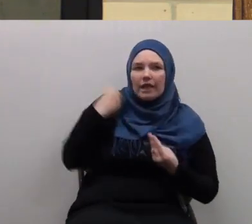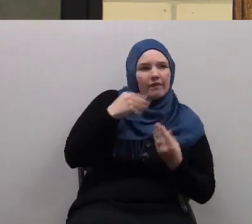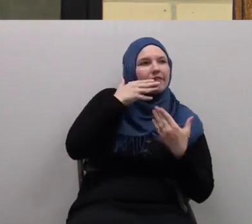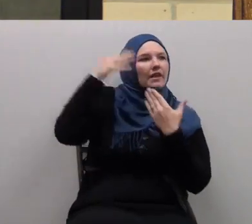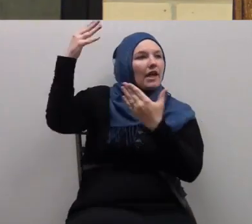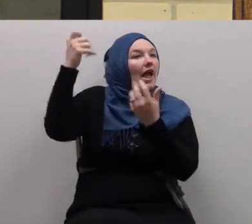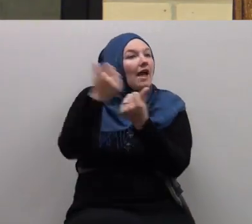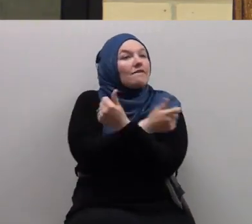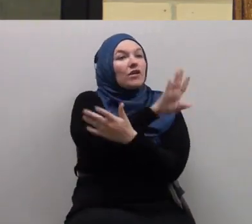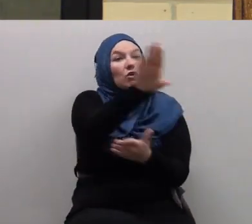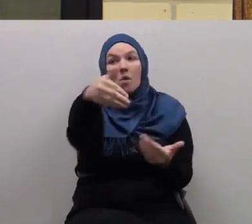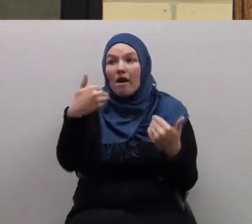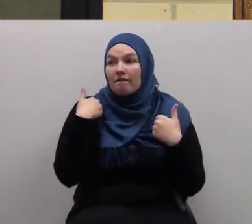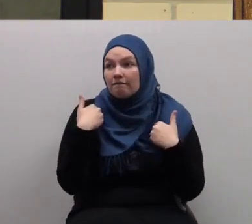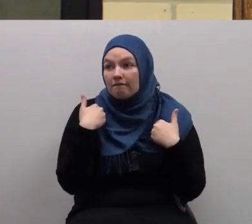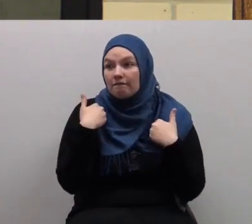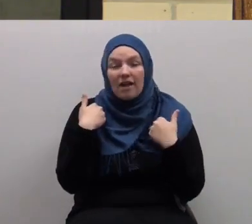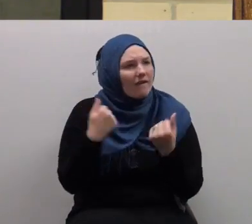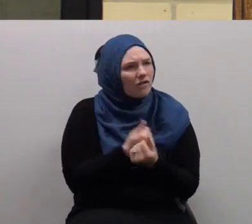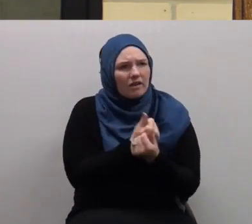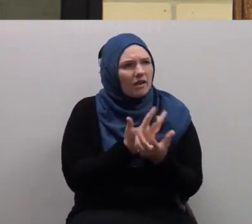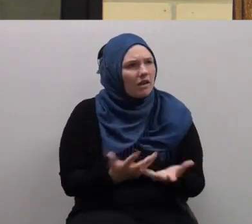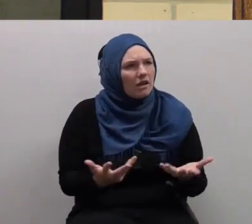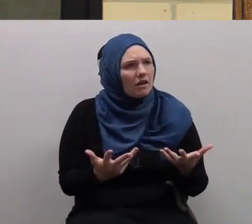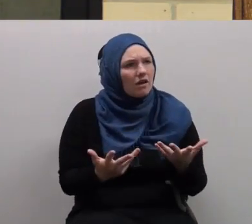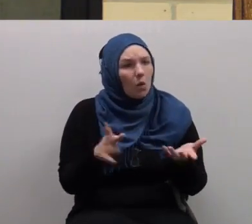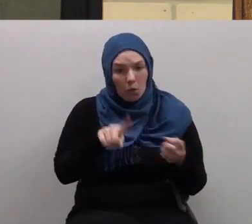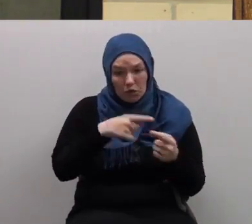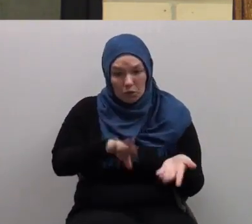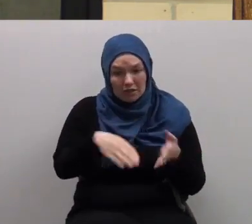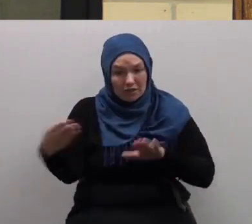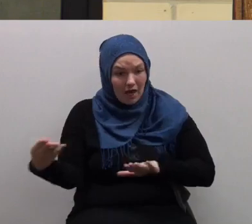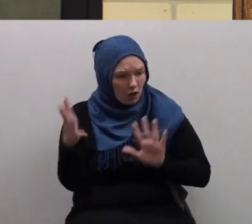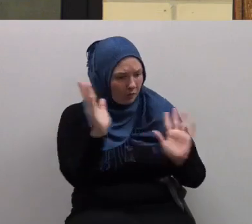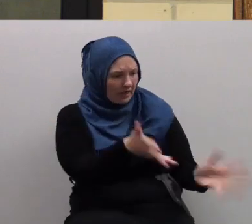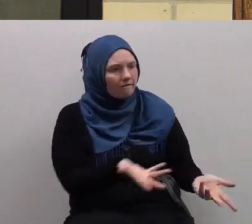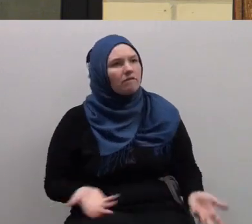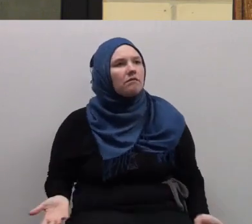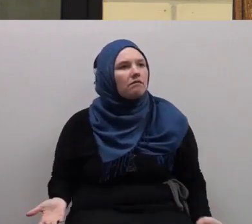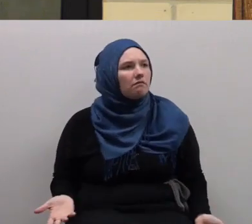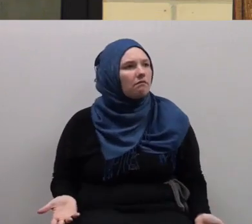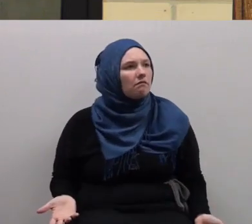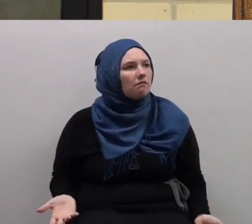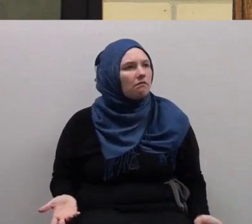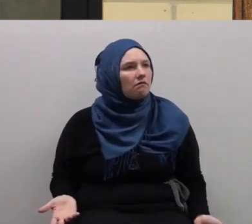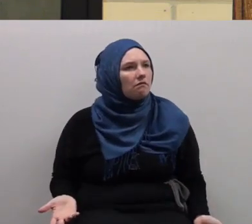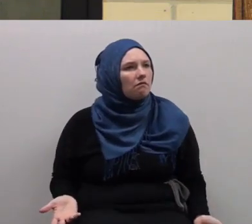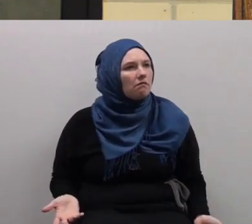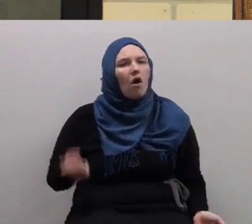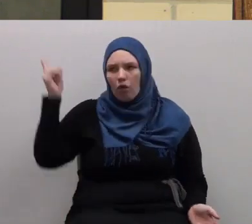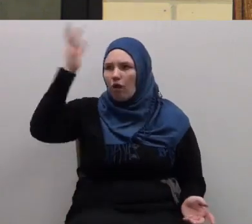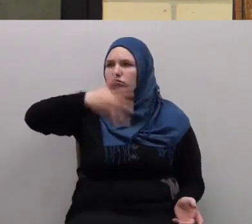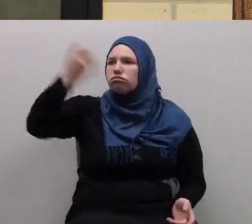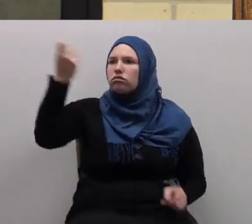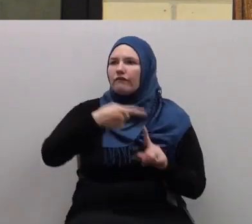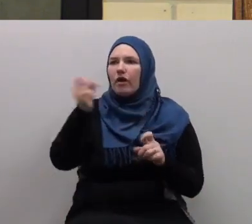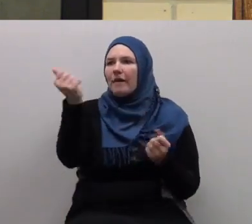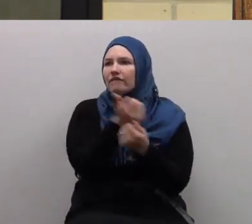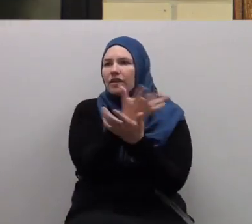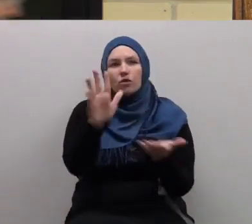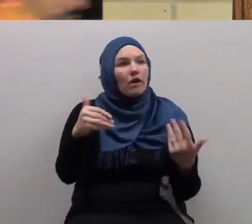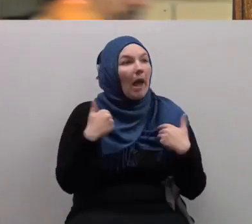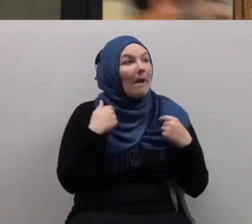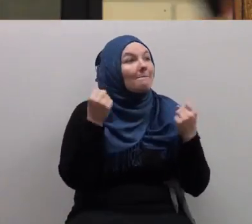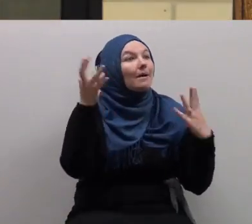All of your positions, you will leave behind. You will be taken away from your position. Many